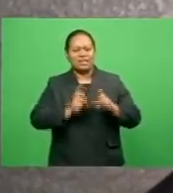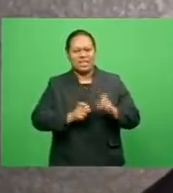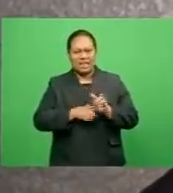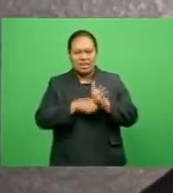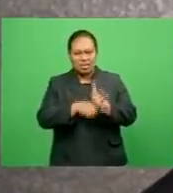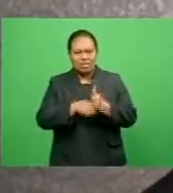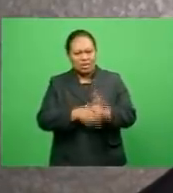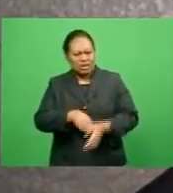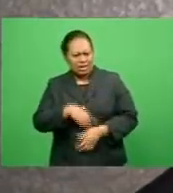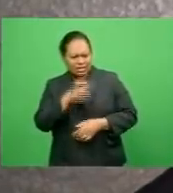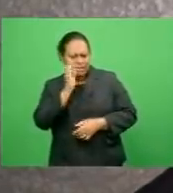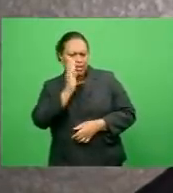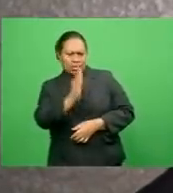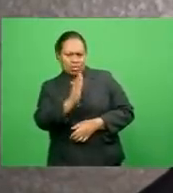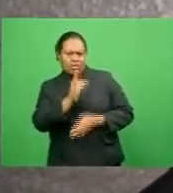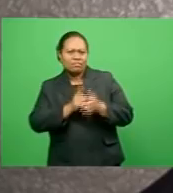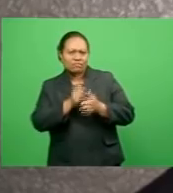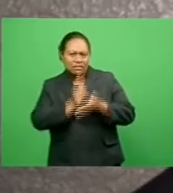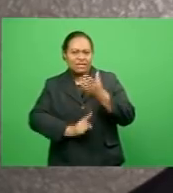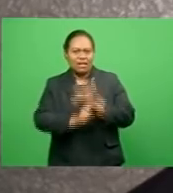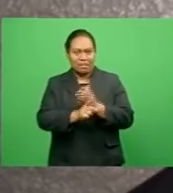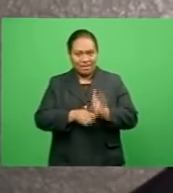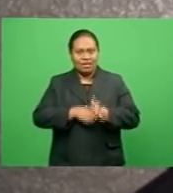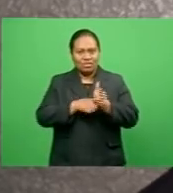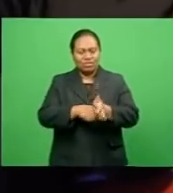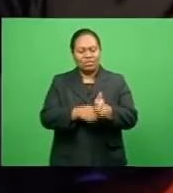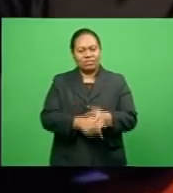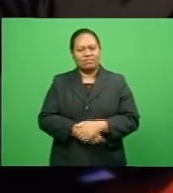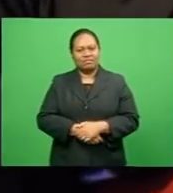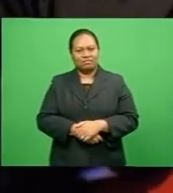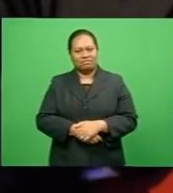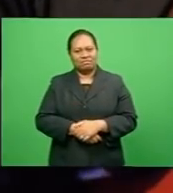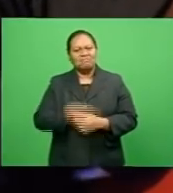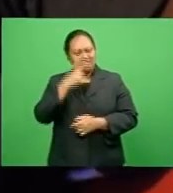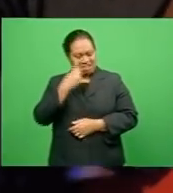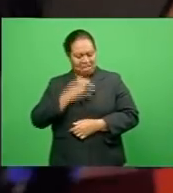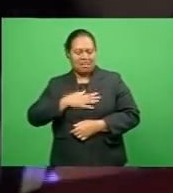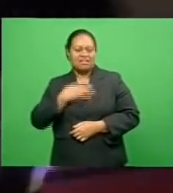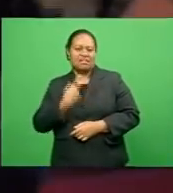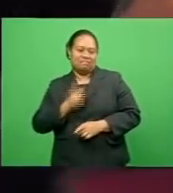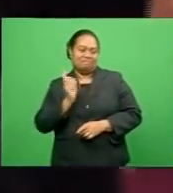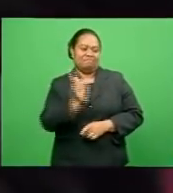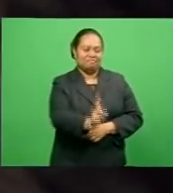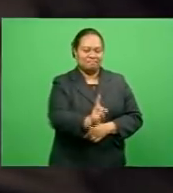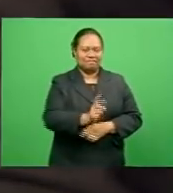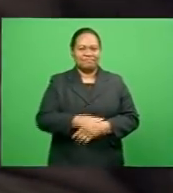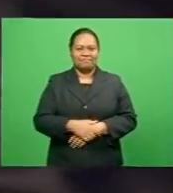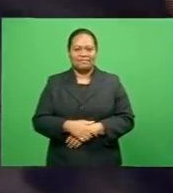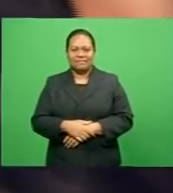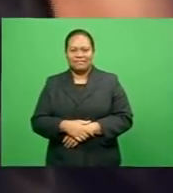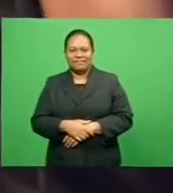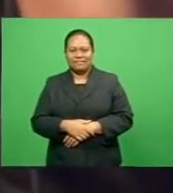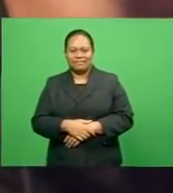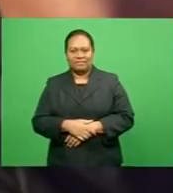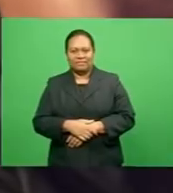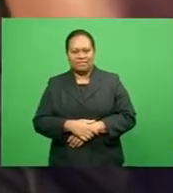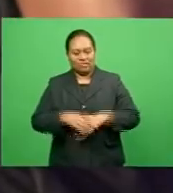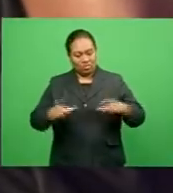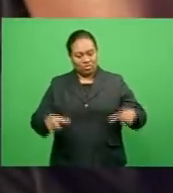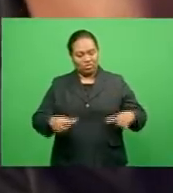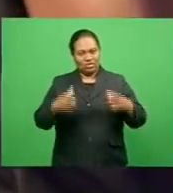the game was held in mall in Lautoka, and I tried myself to challenge